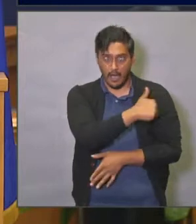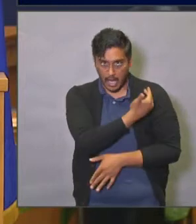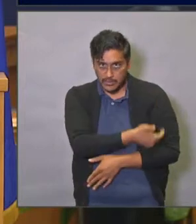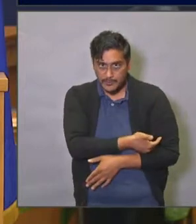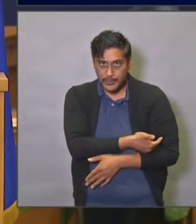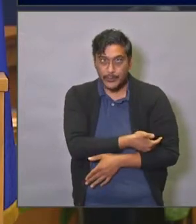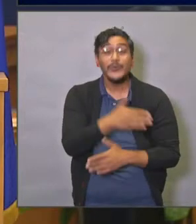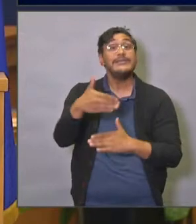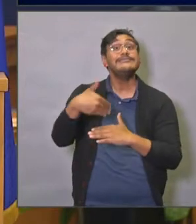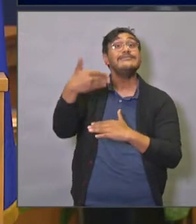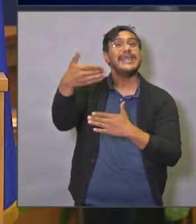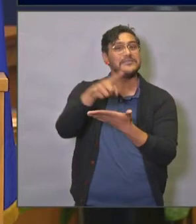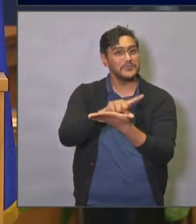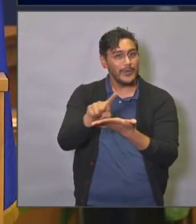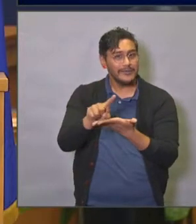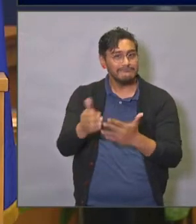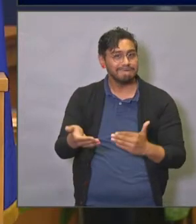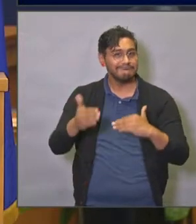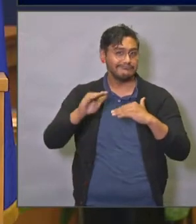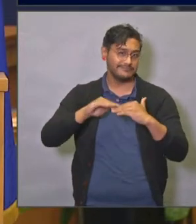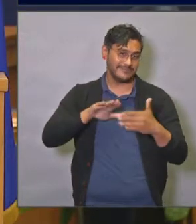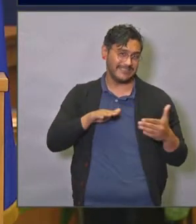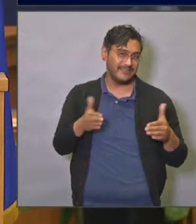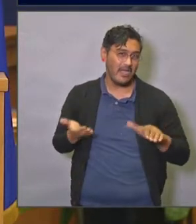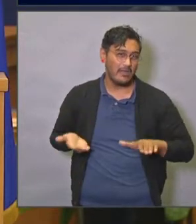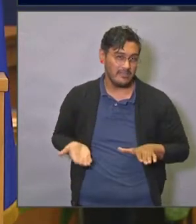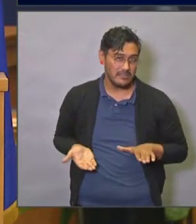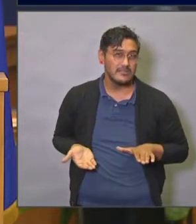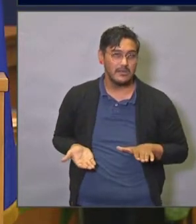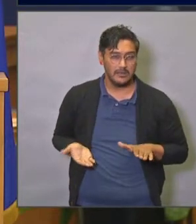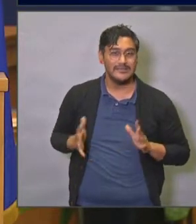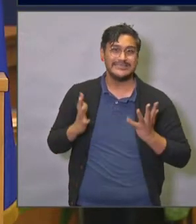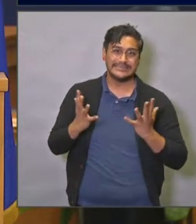an increase in deaths. So I